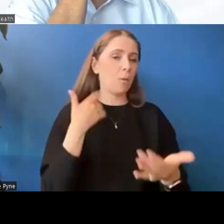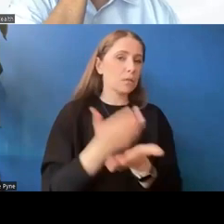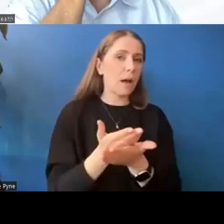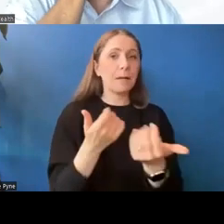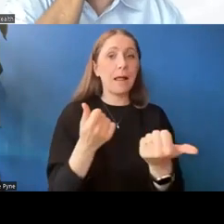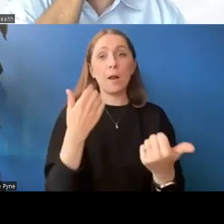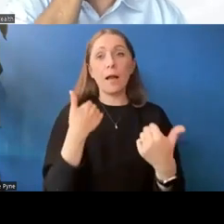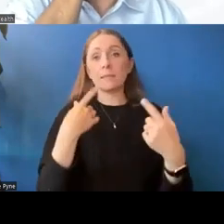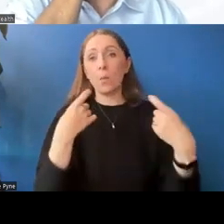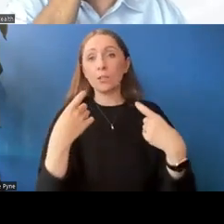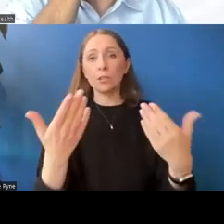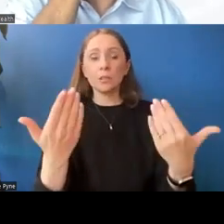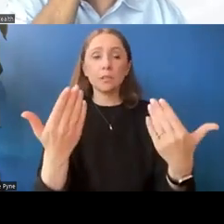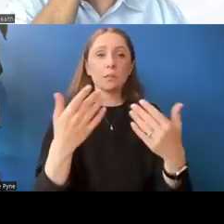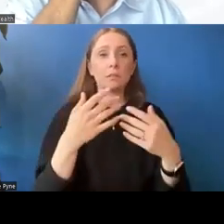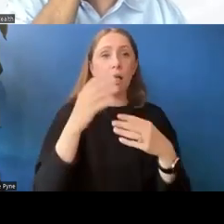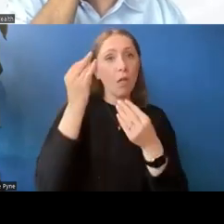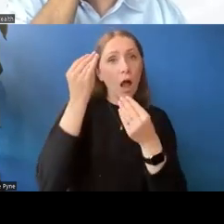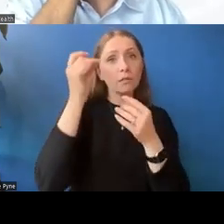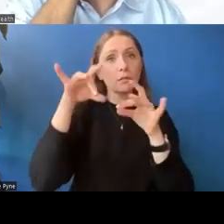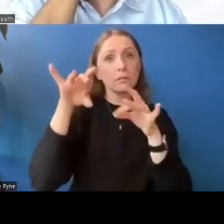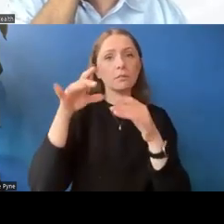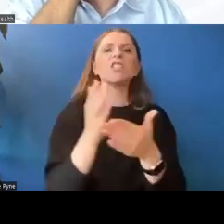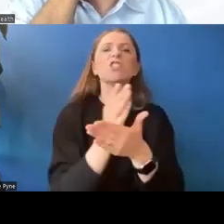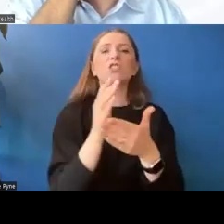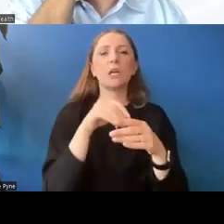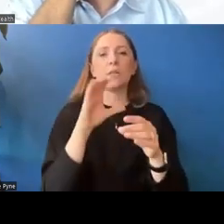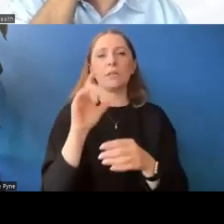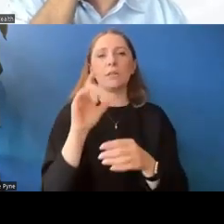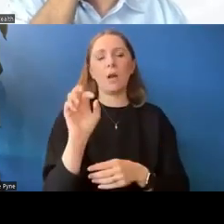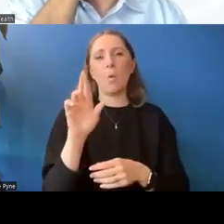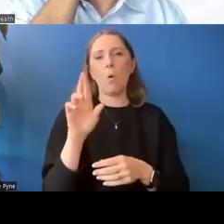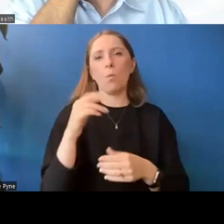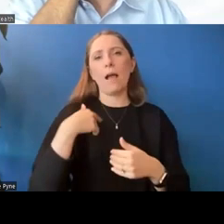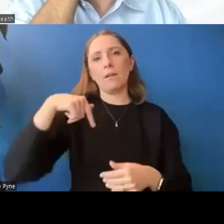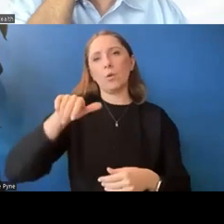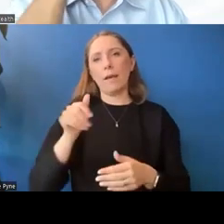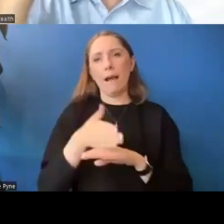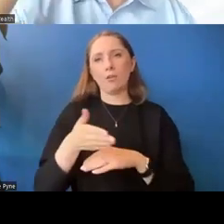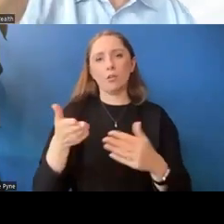Anybody has any questions or thoughts, please either share in the chat or we have Q&A session after this.